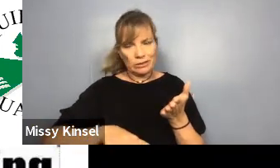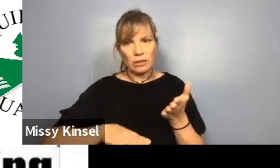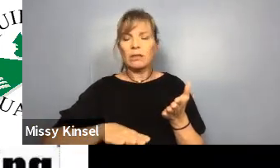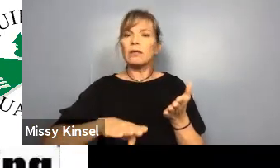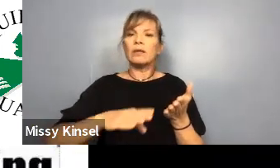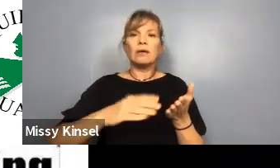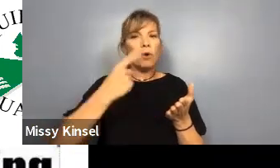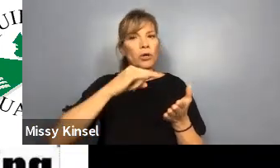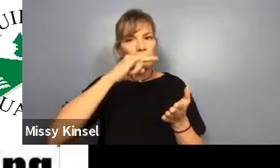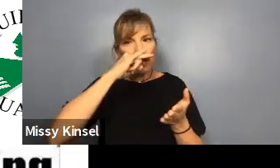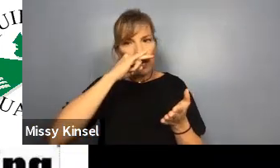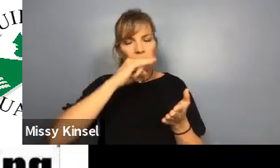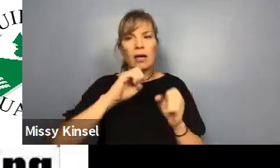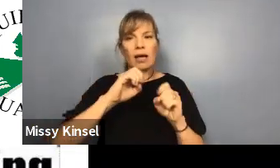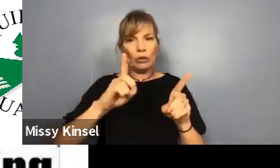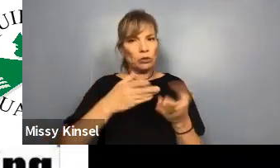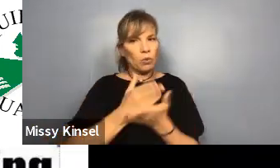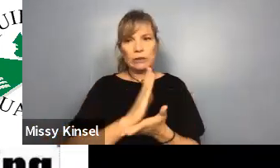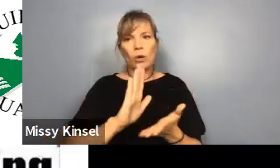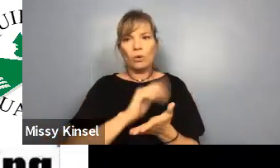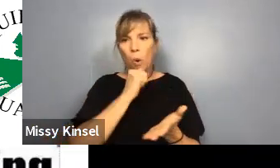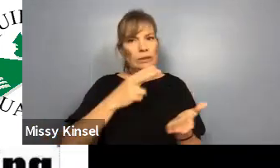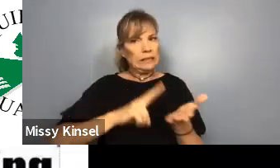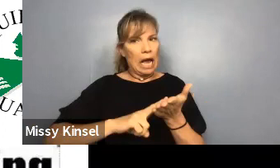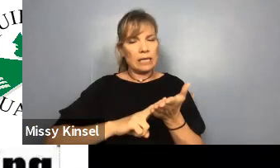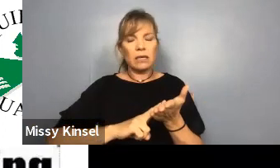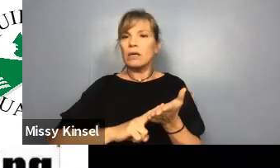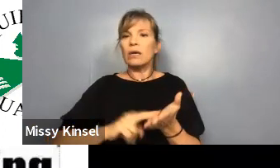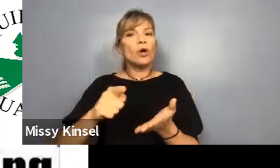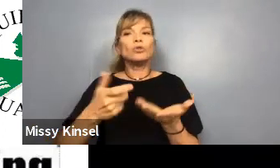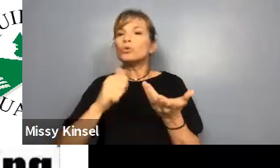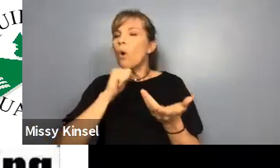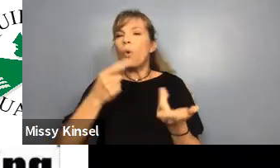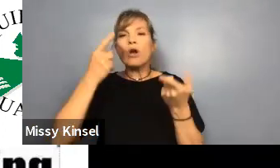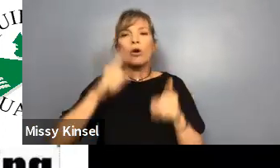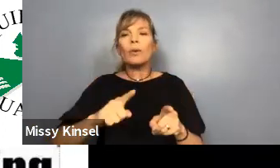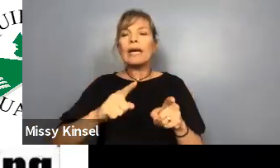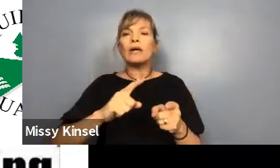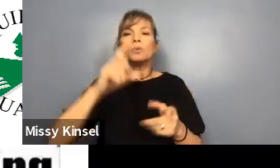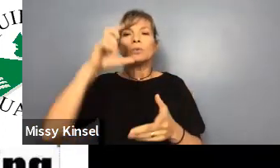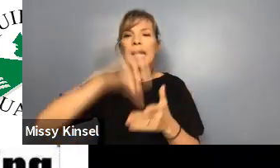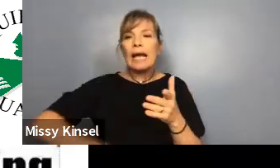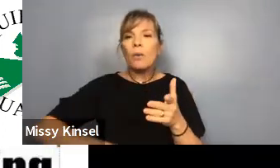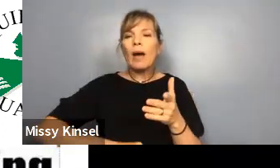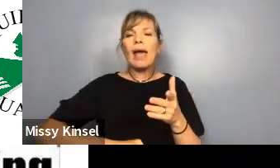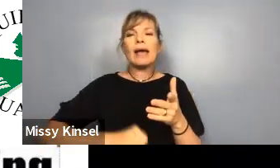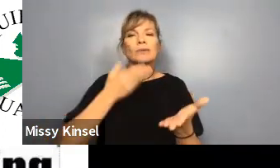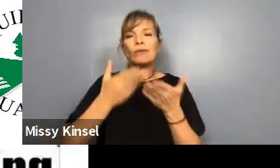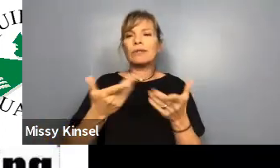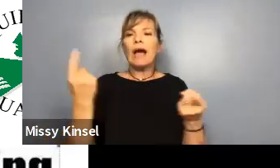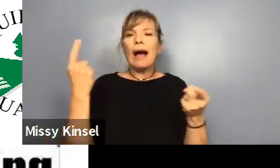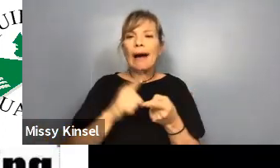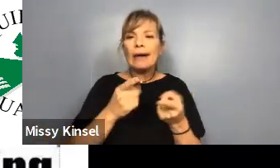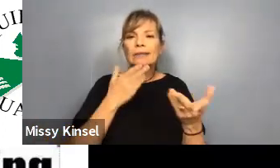child's educational rights. You don't want to agree to take away or cut any services just